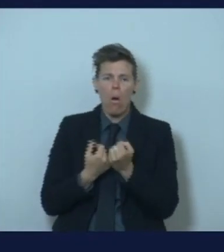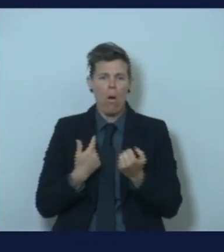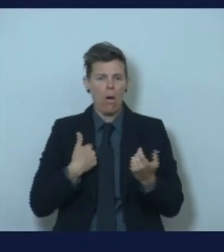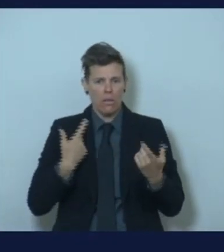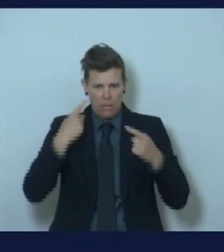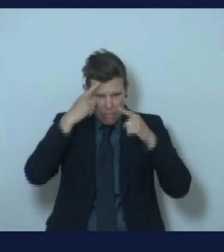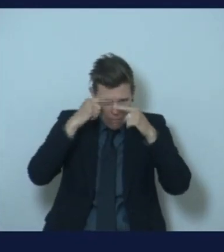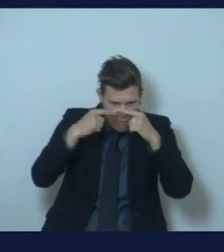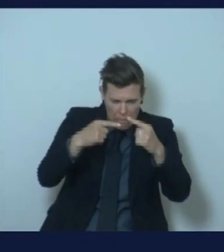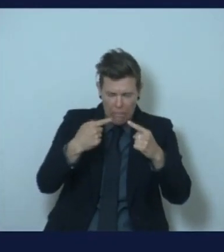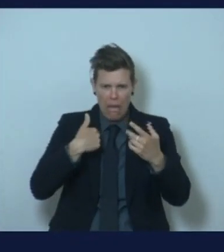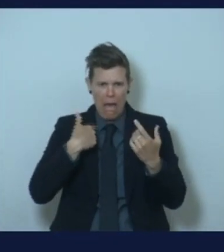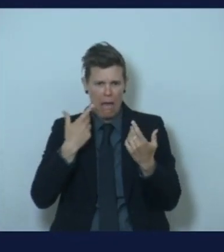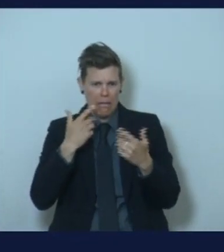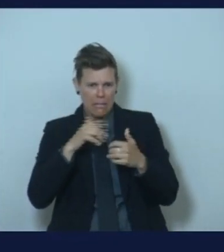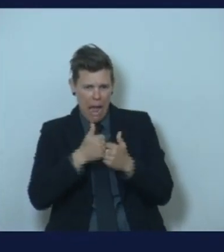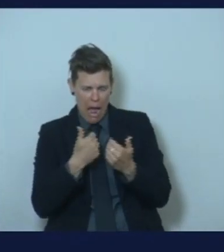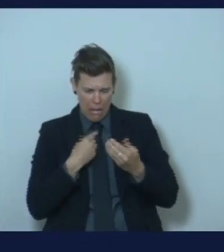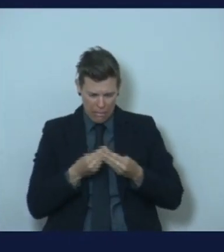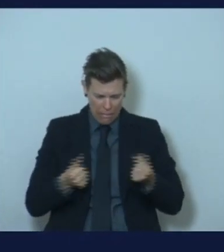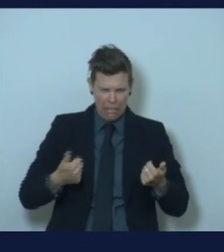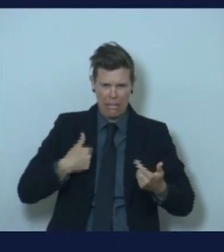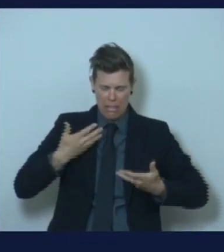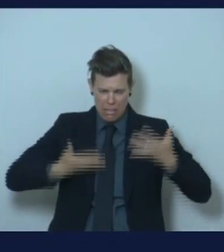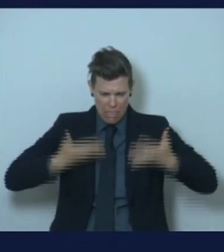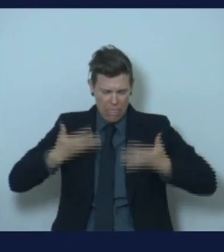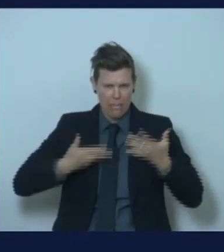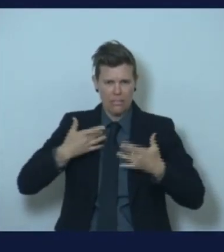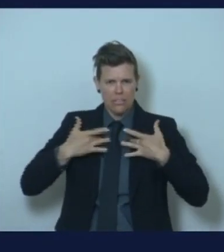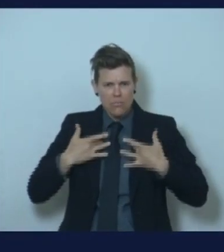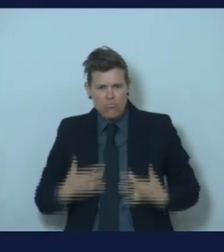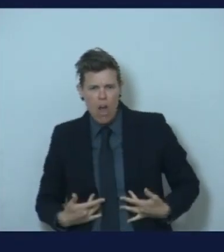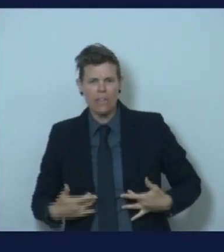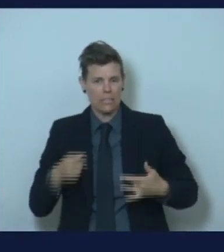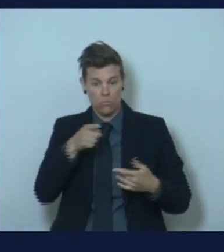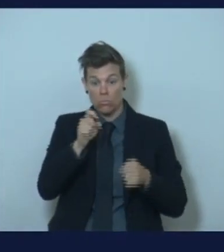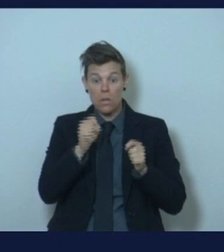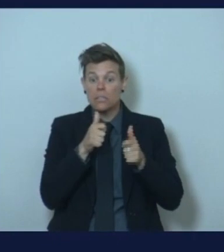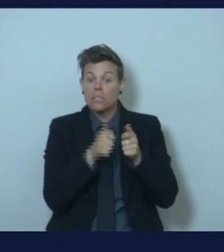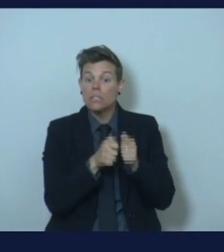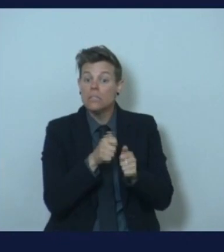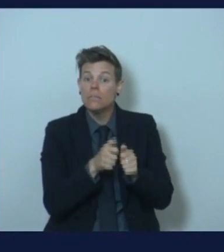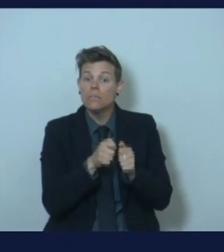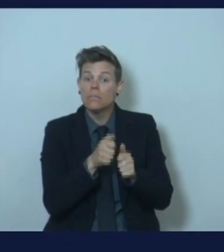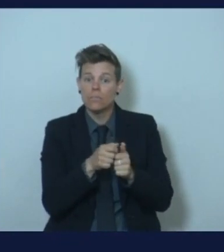potential depression that we're all feeling. New Mexico Crisis and Access Line. This is